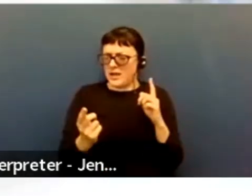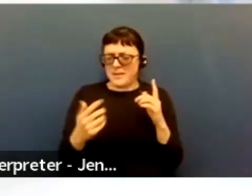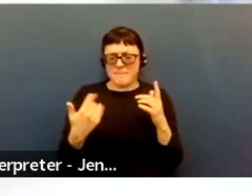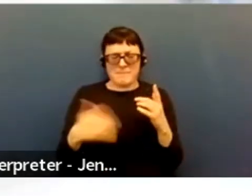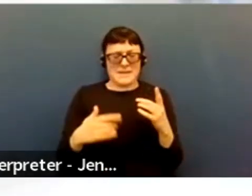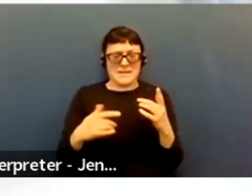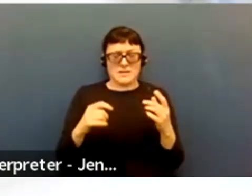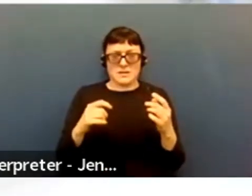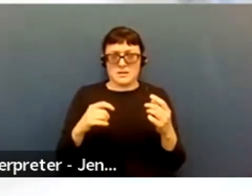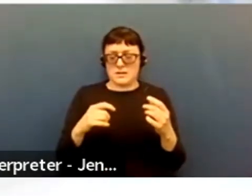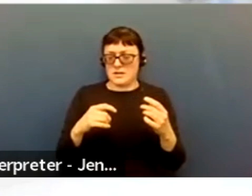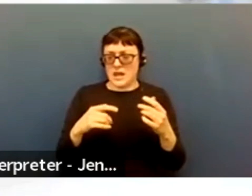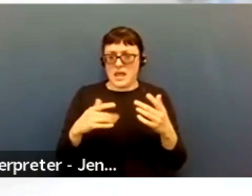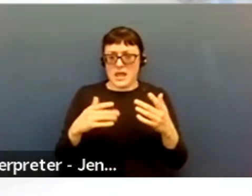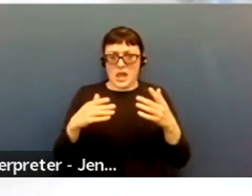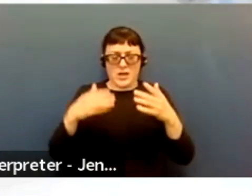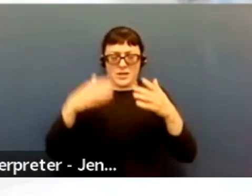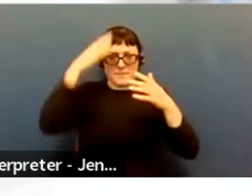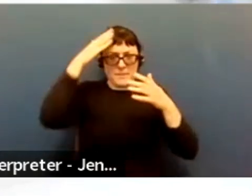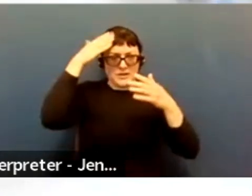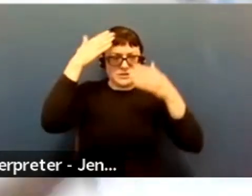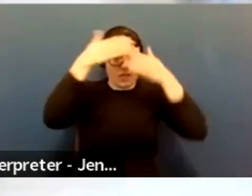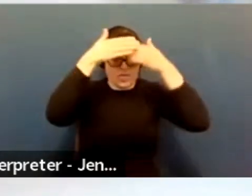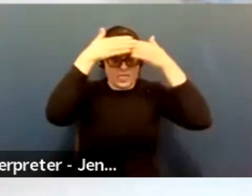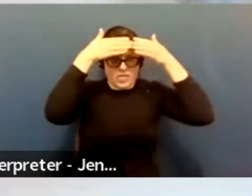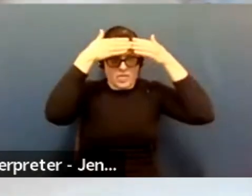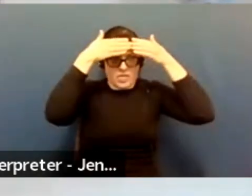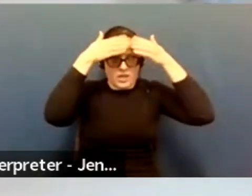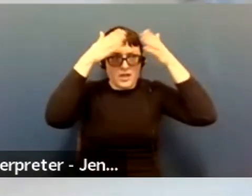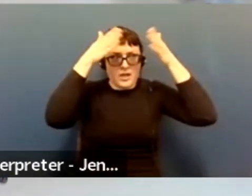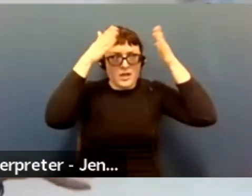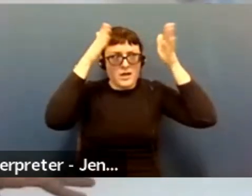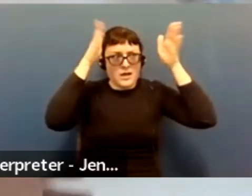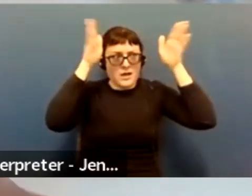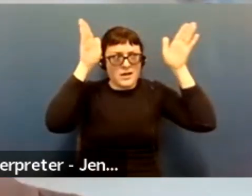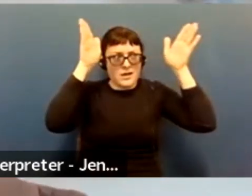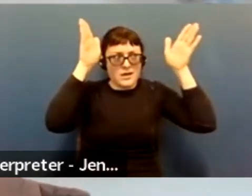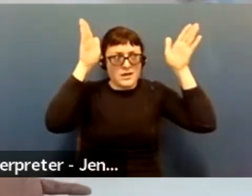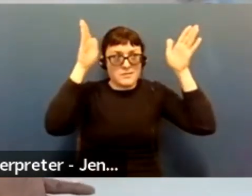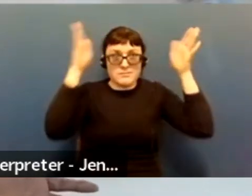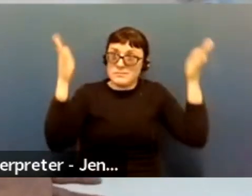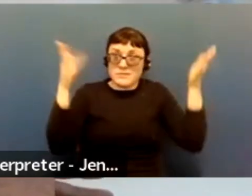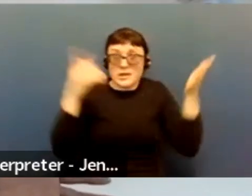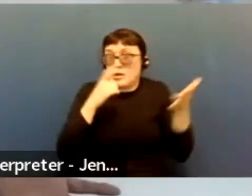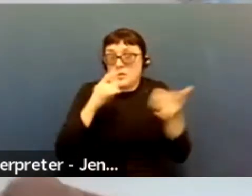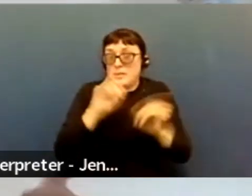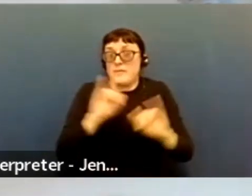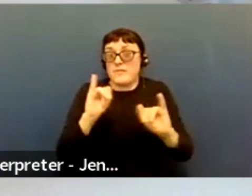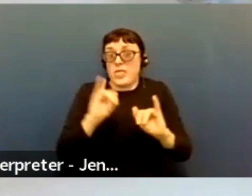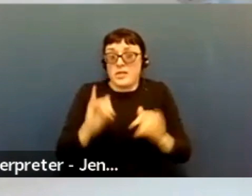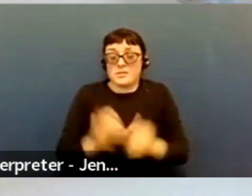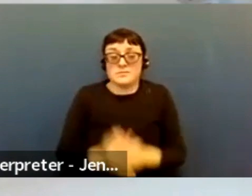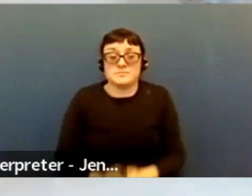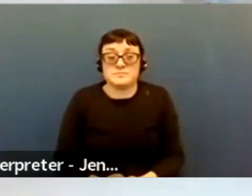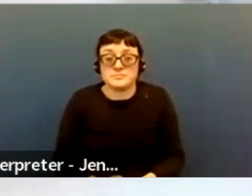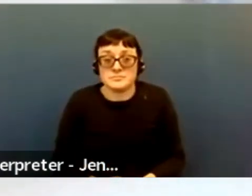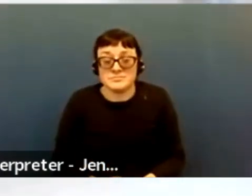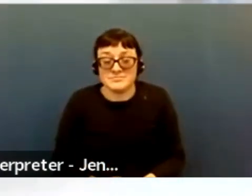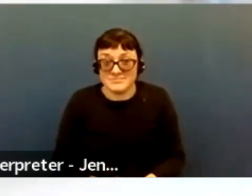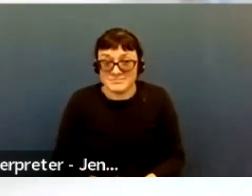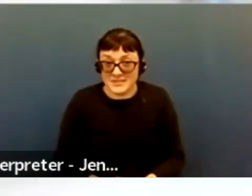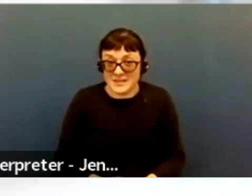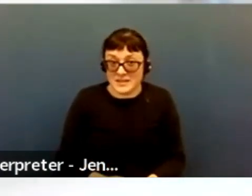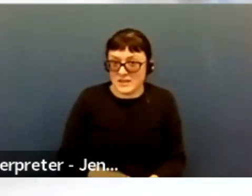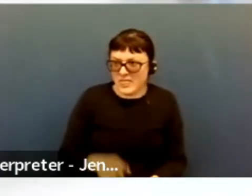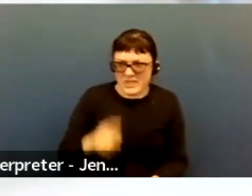extraordinary. I've just suddenly had a whole door open in my head, and this could have been worse, you